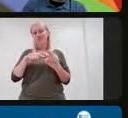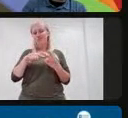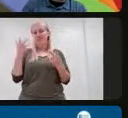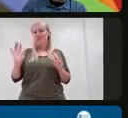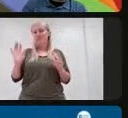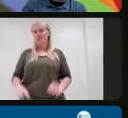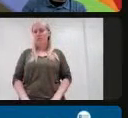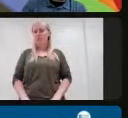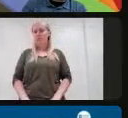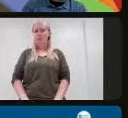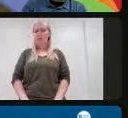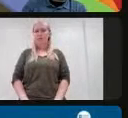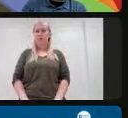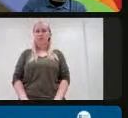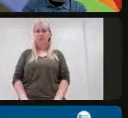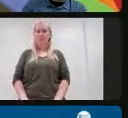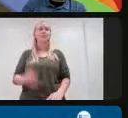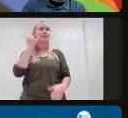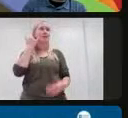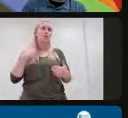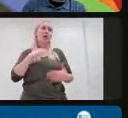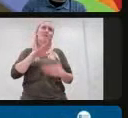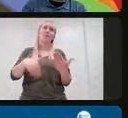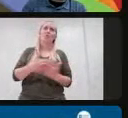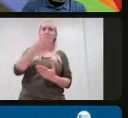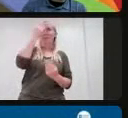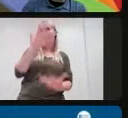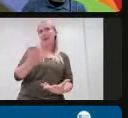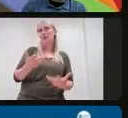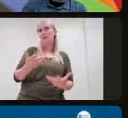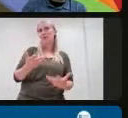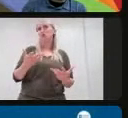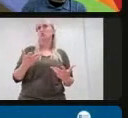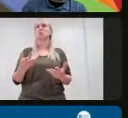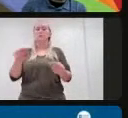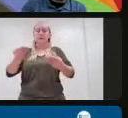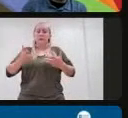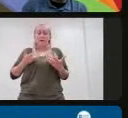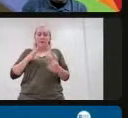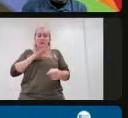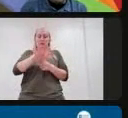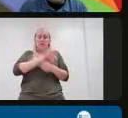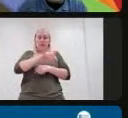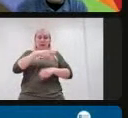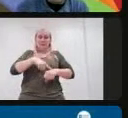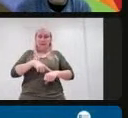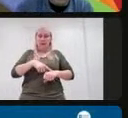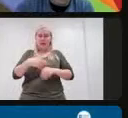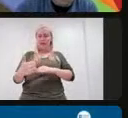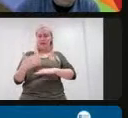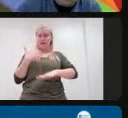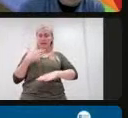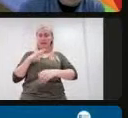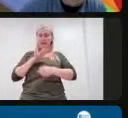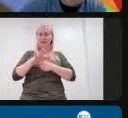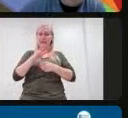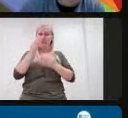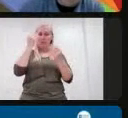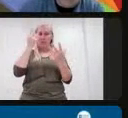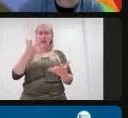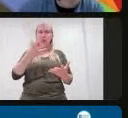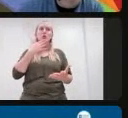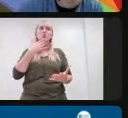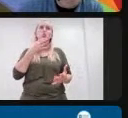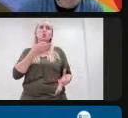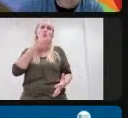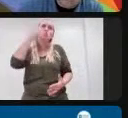like to say. If we have all the information, give us enough time. I mean, they're anyway sending us the information, but if you send it sooner, we can